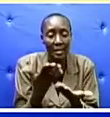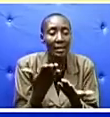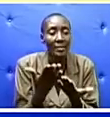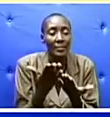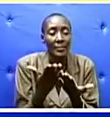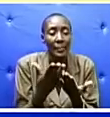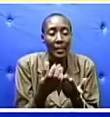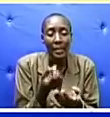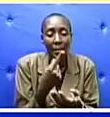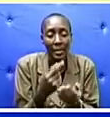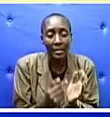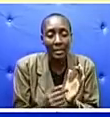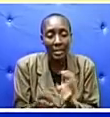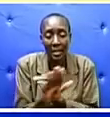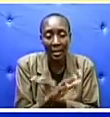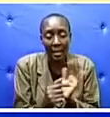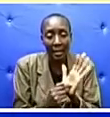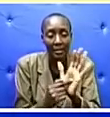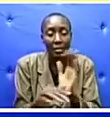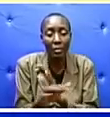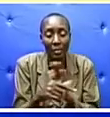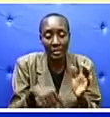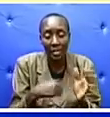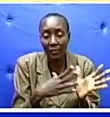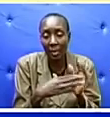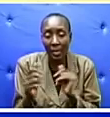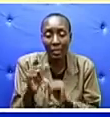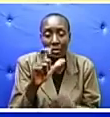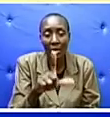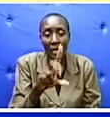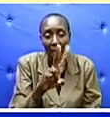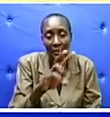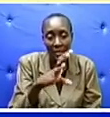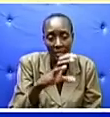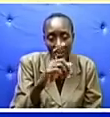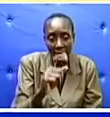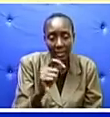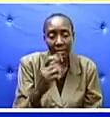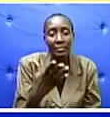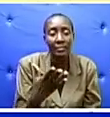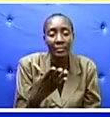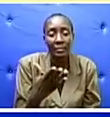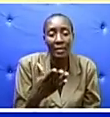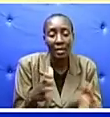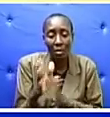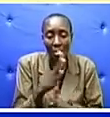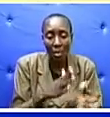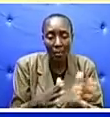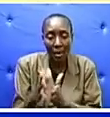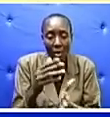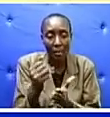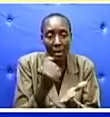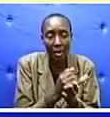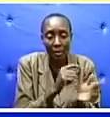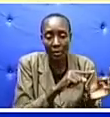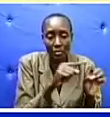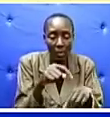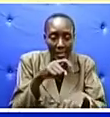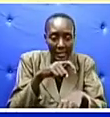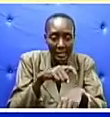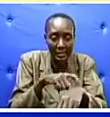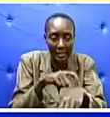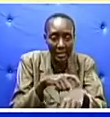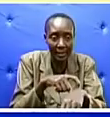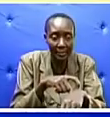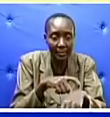LVCT, what we do is they give you appointments. You have to come as per the timing you're